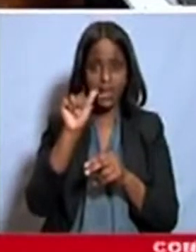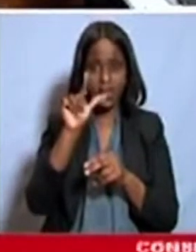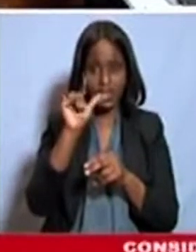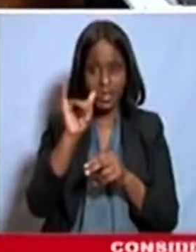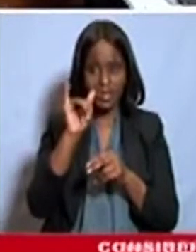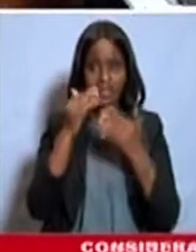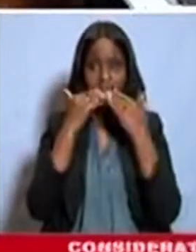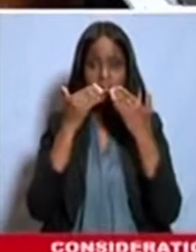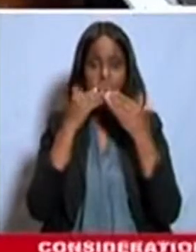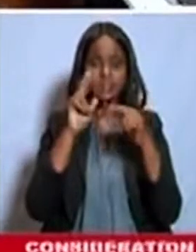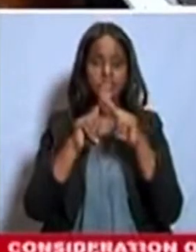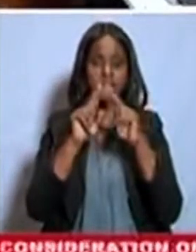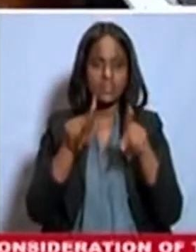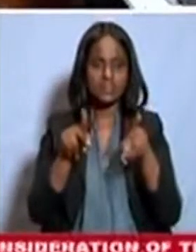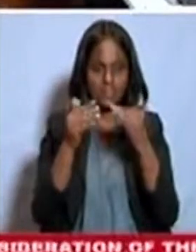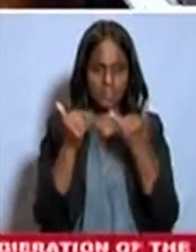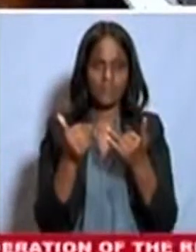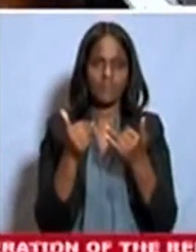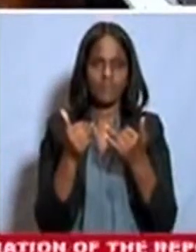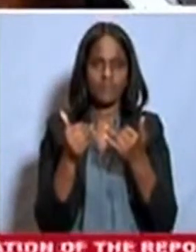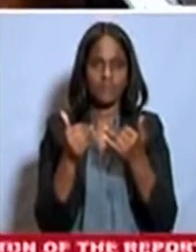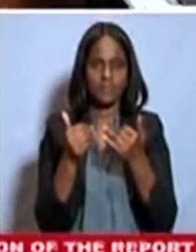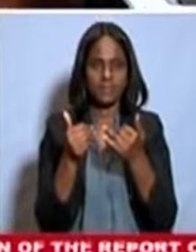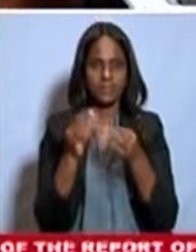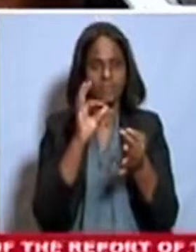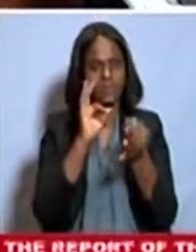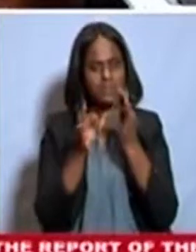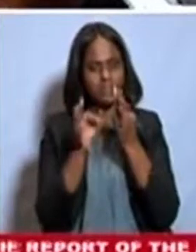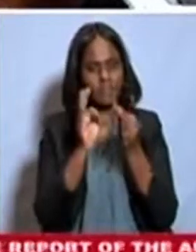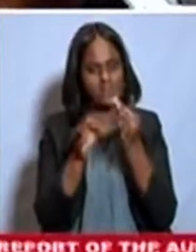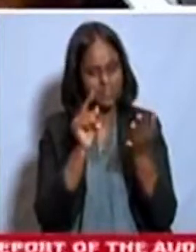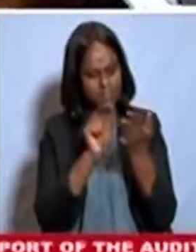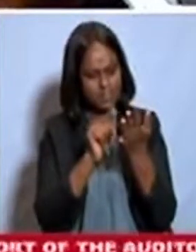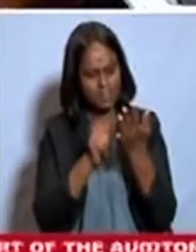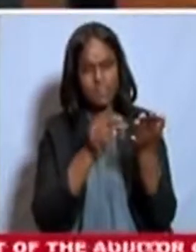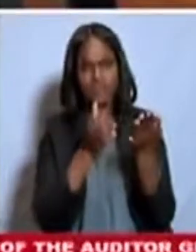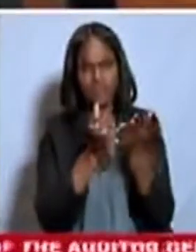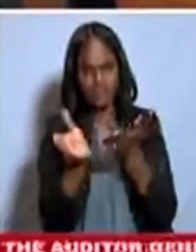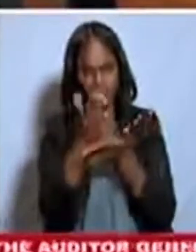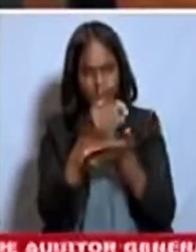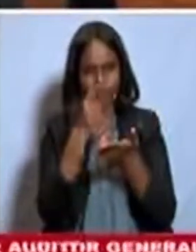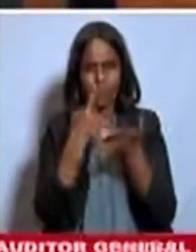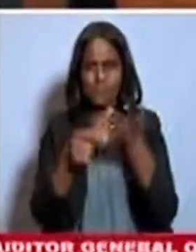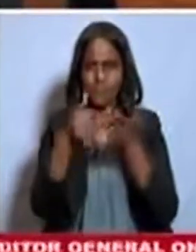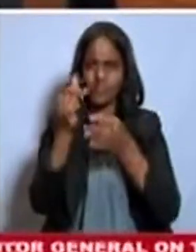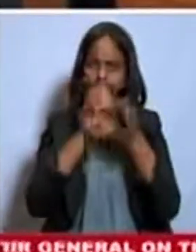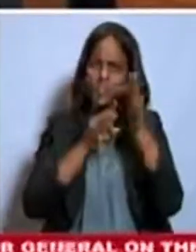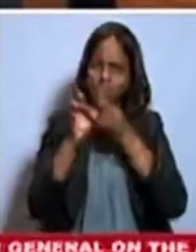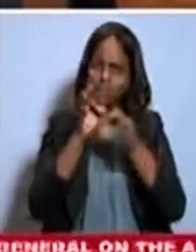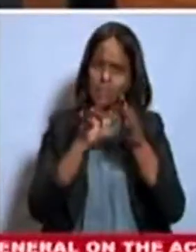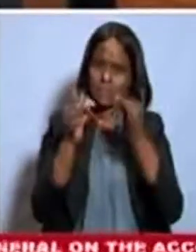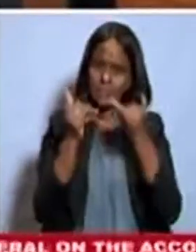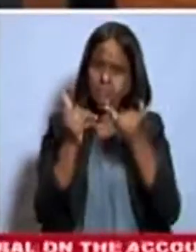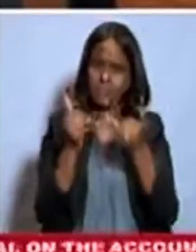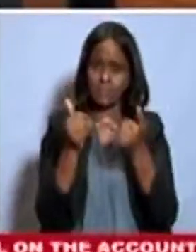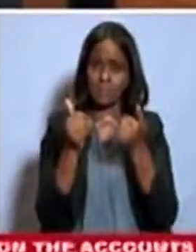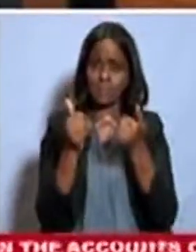Thank you, Chair. Now, so if this was corrected as you have put it,